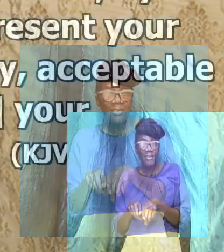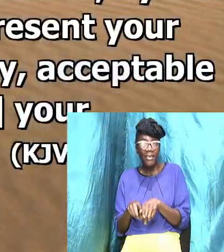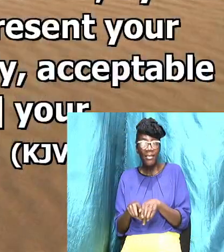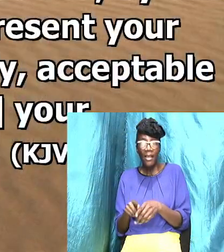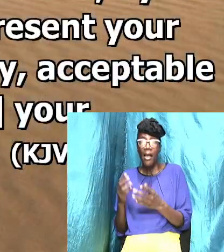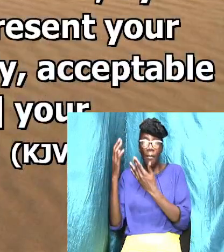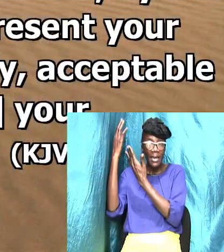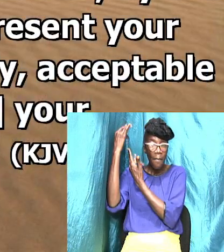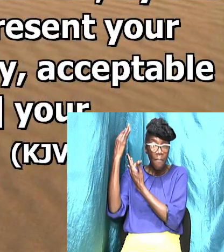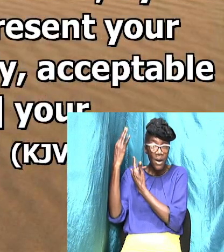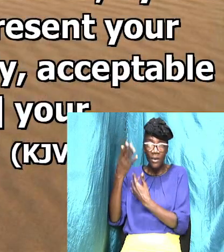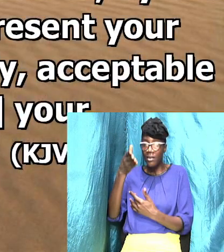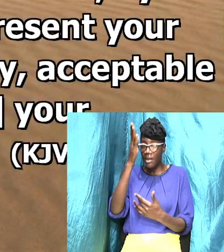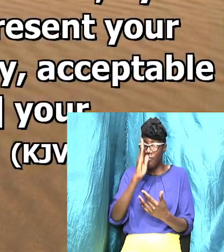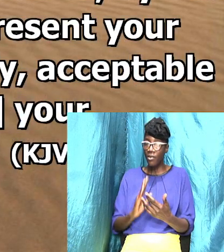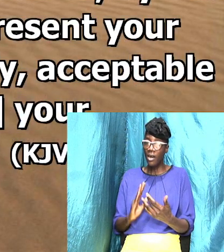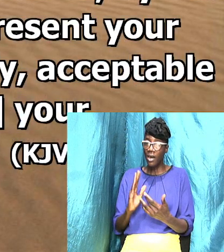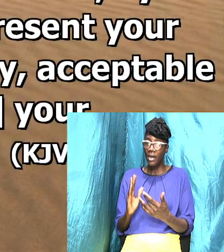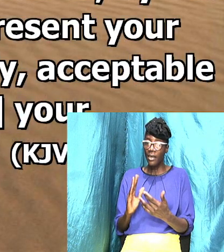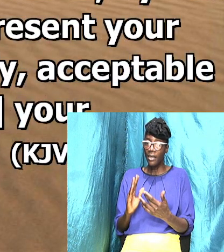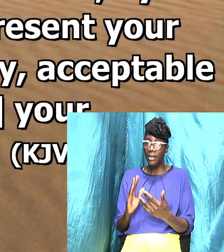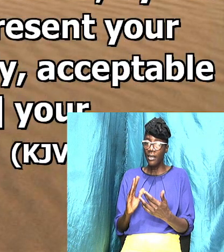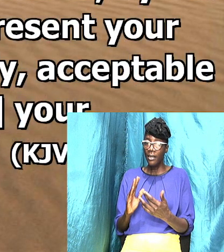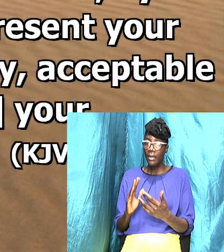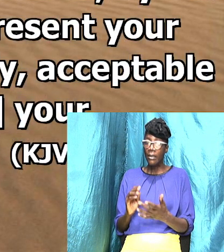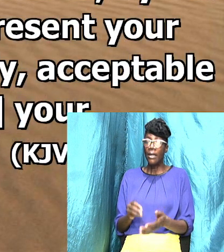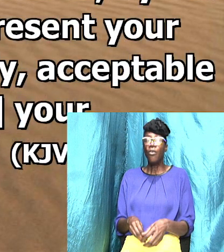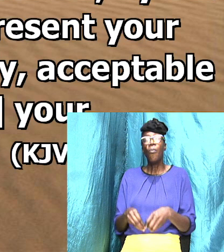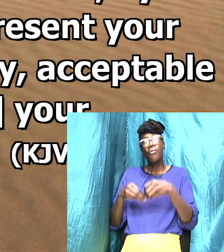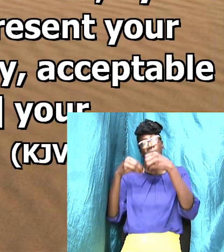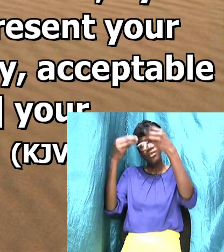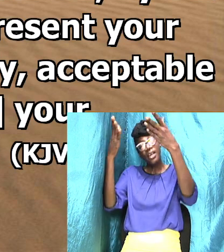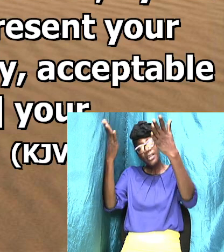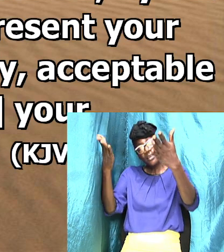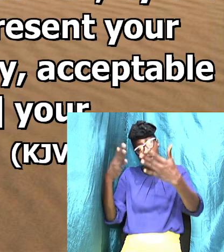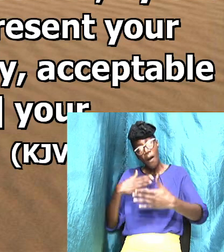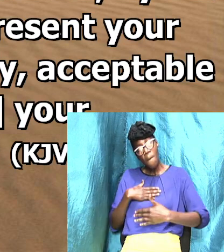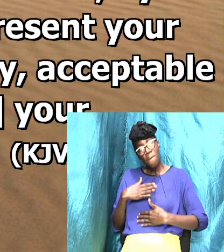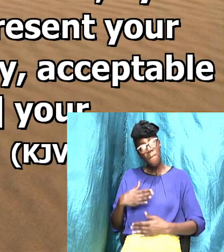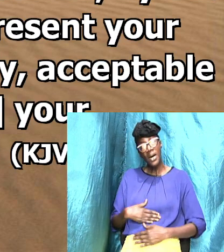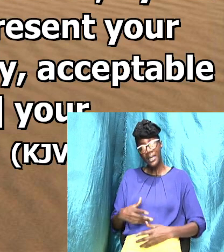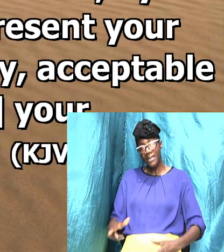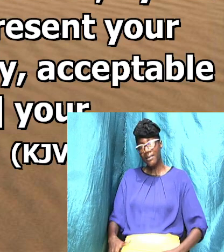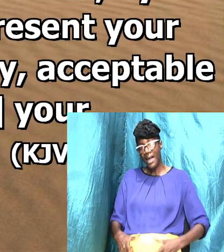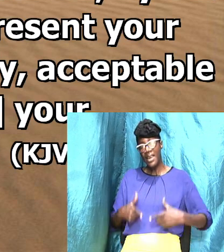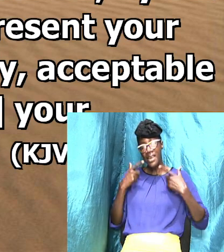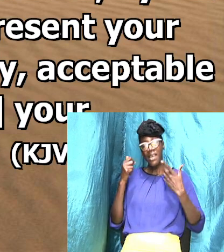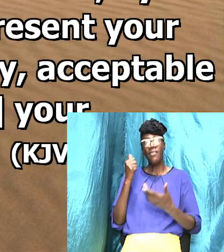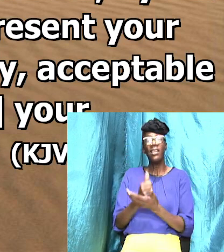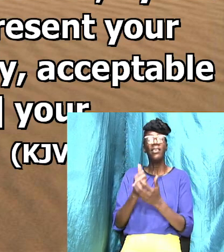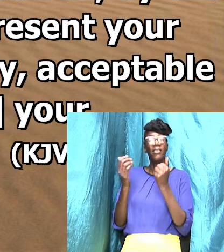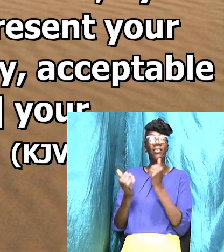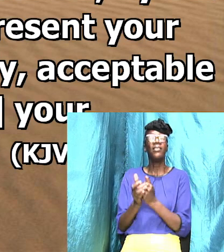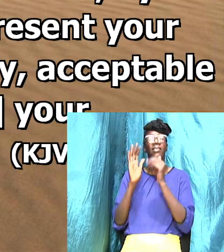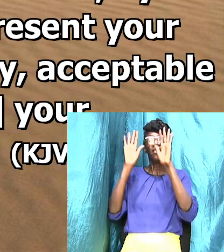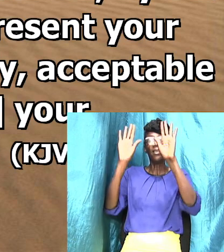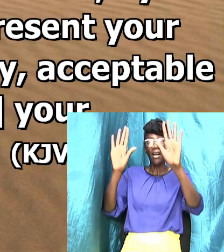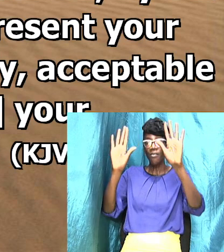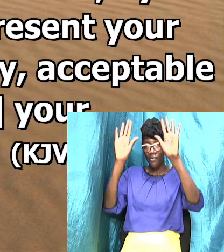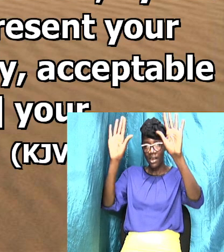by the mercies of God, that you present your bodies a living